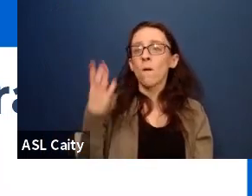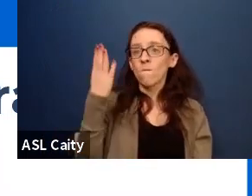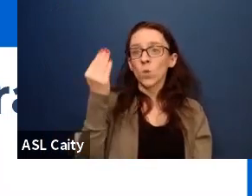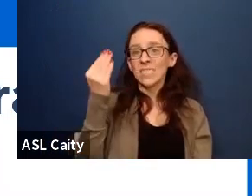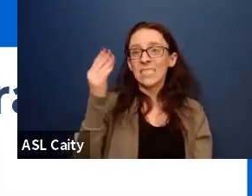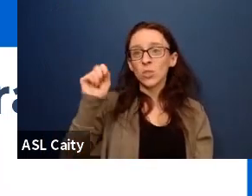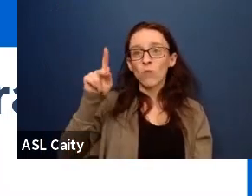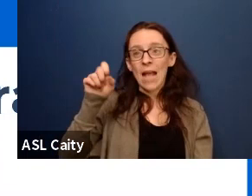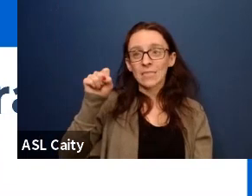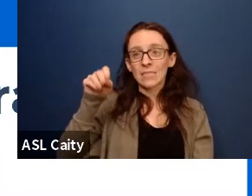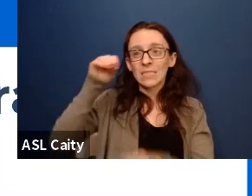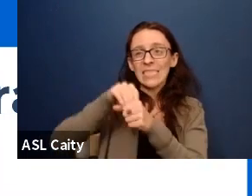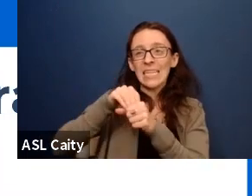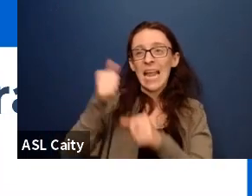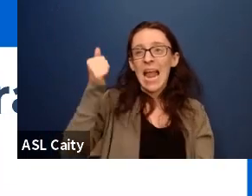if